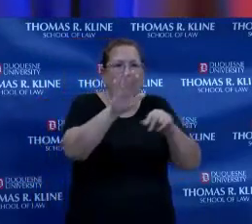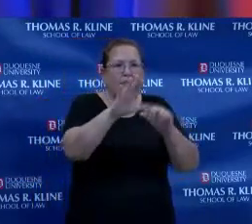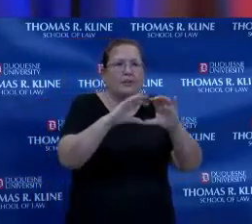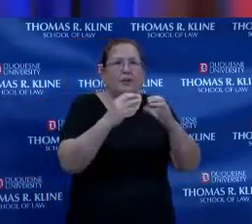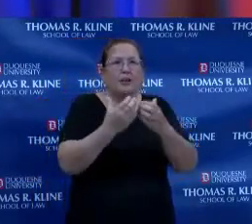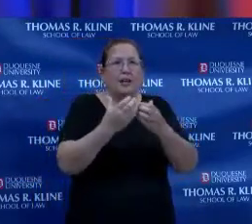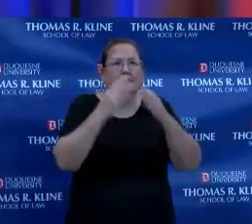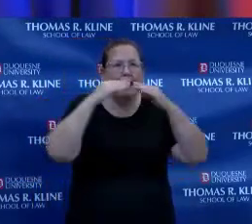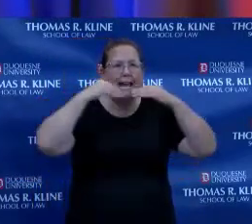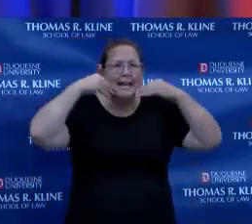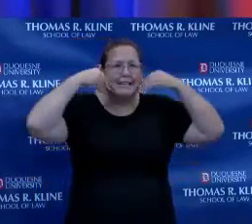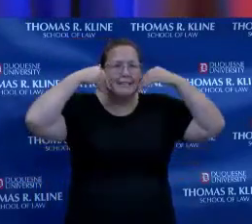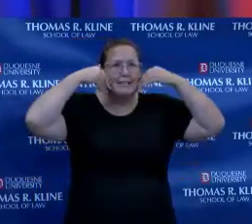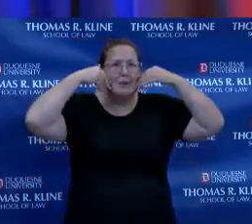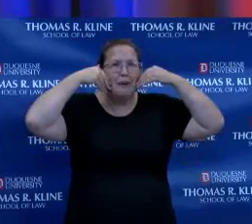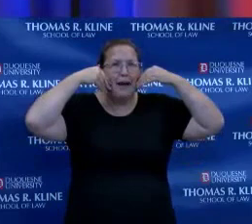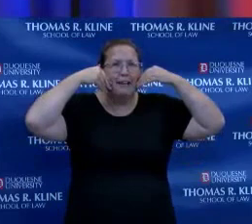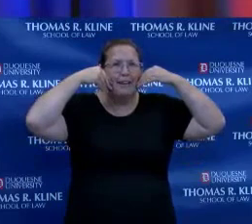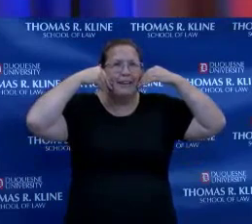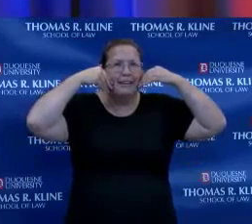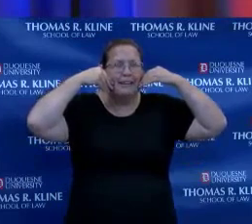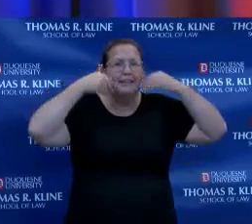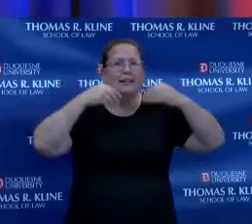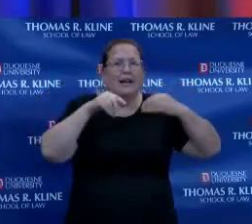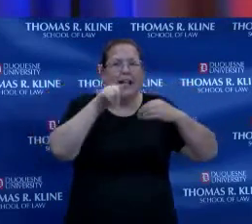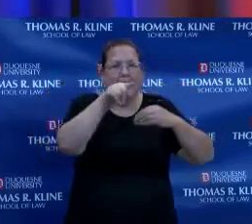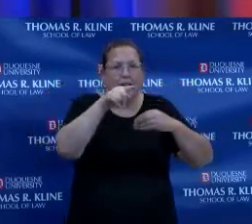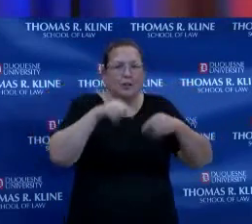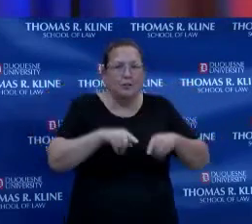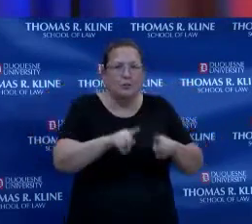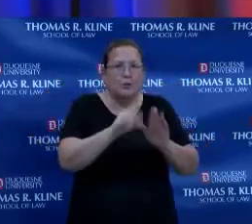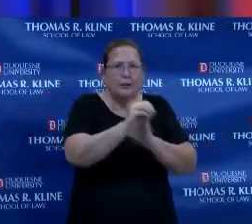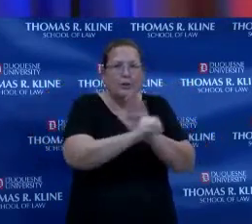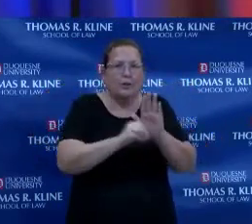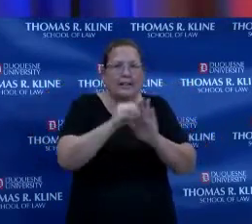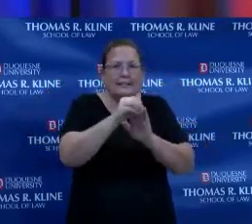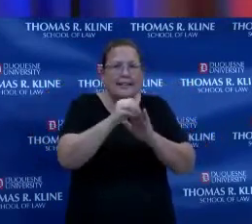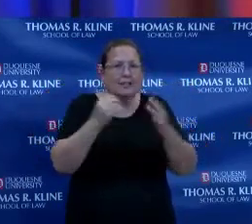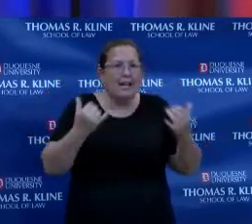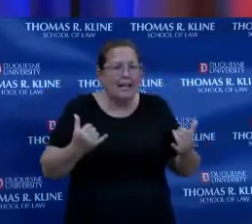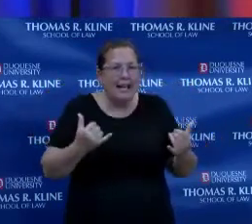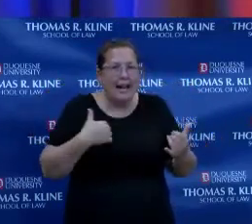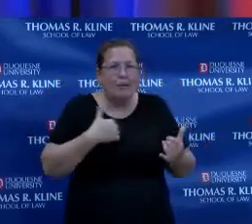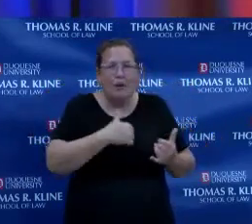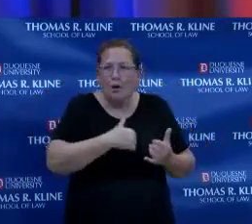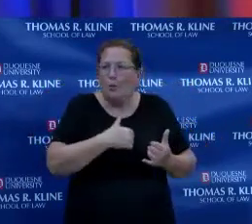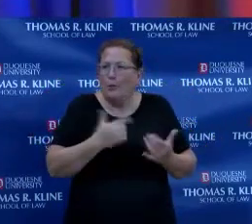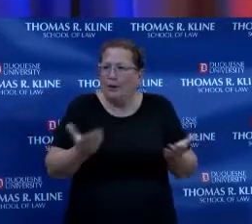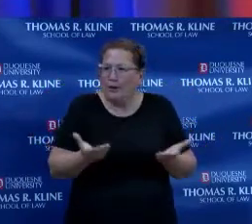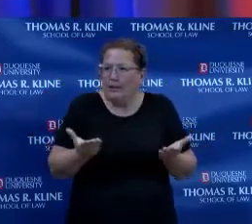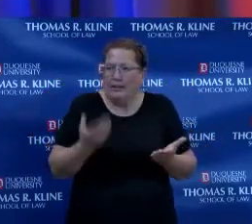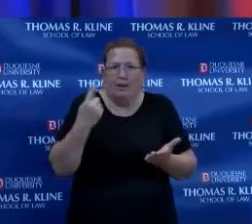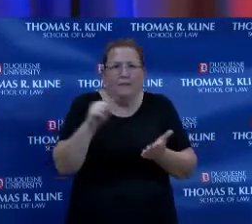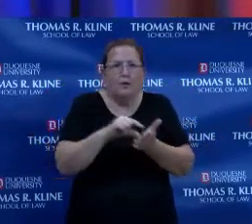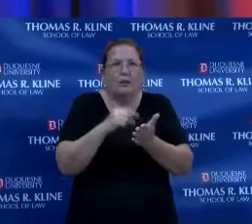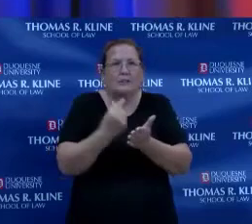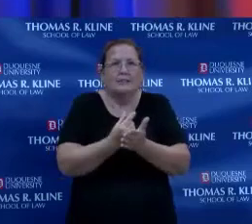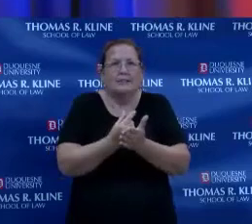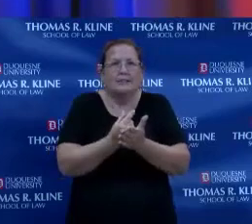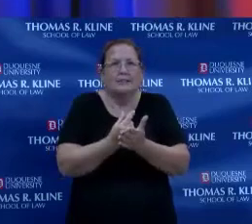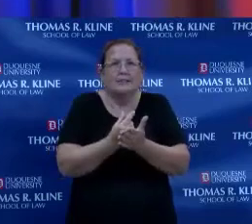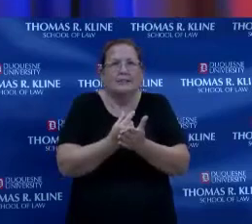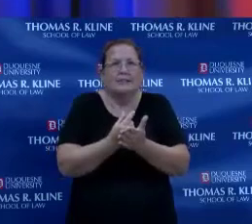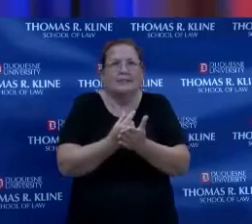ear to ear and welcoming you during orientation, and now here we are at commencement. For our evening